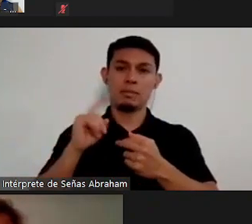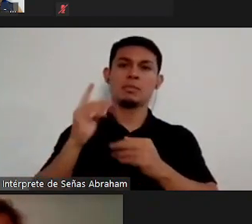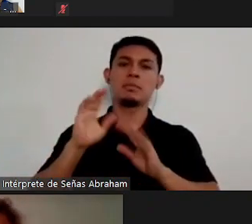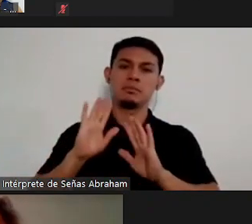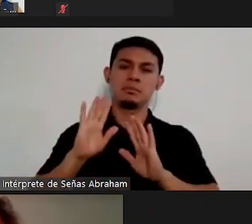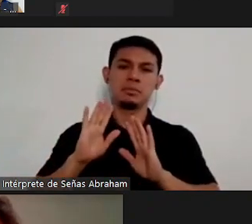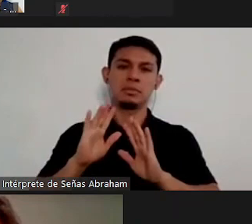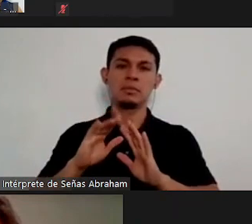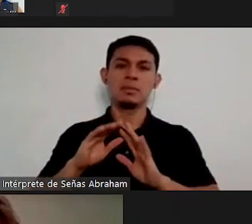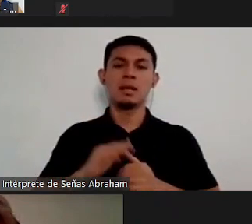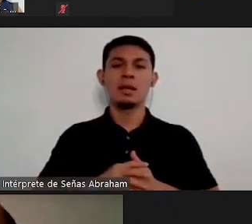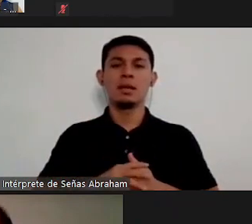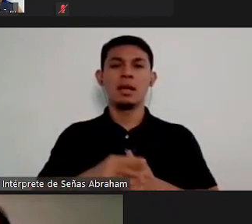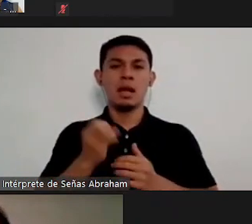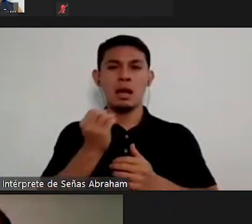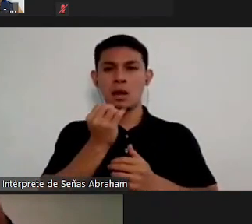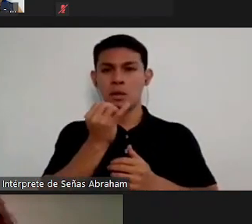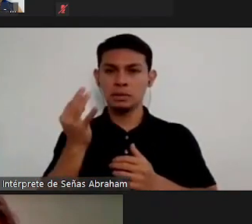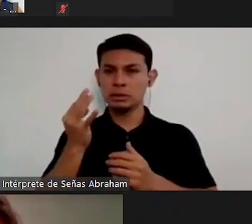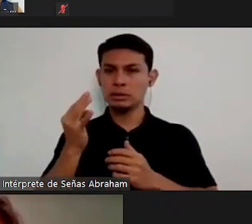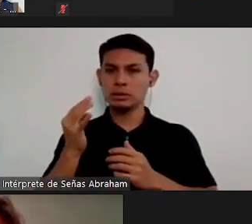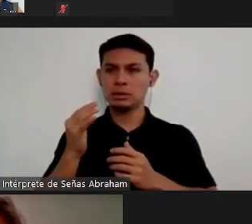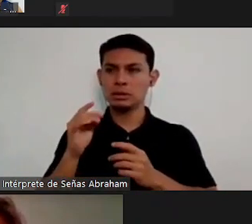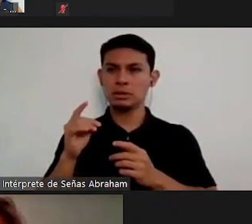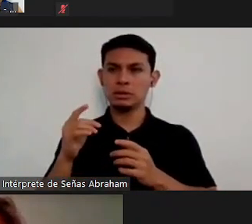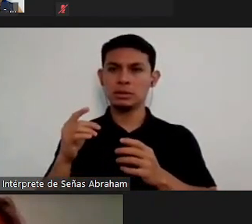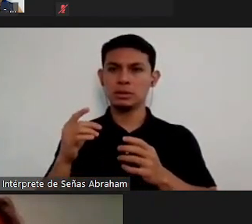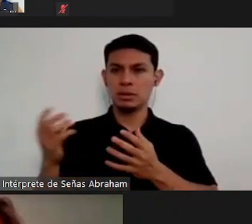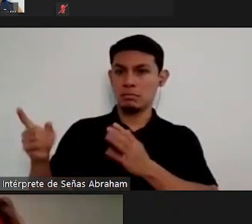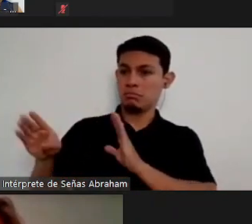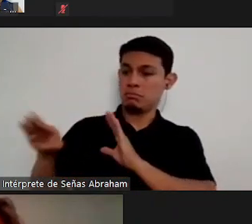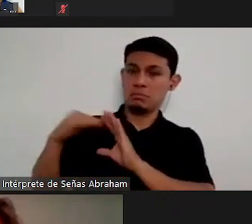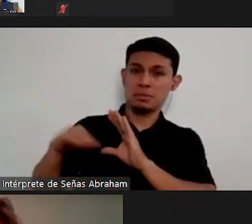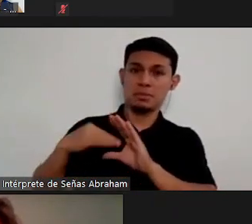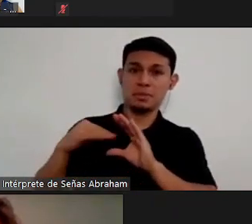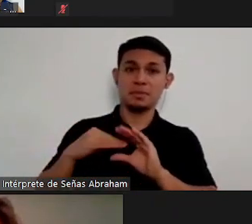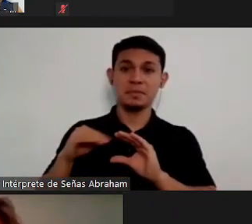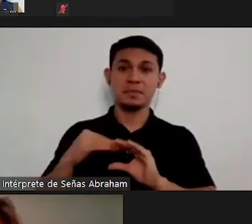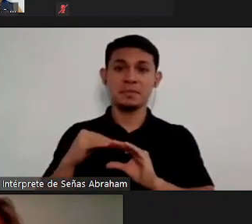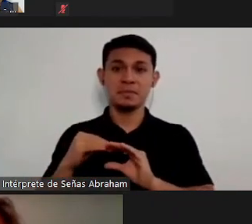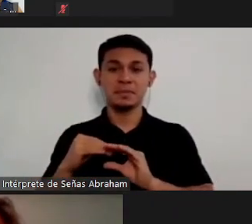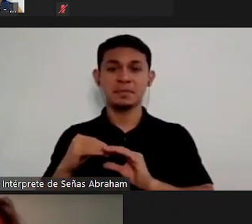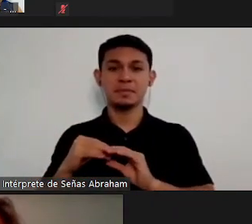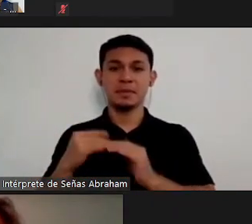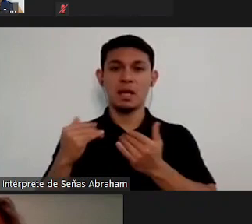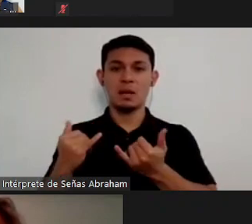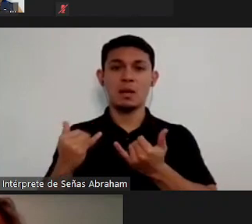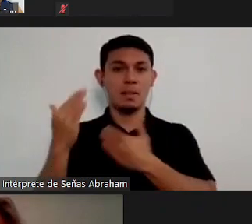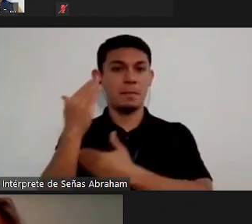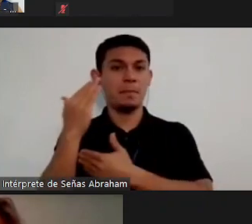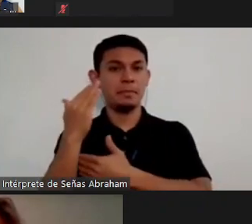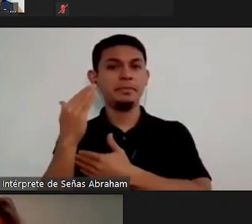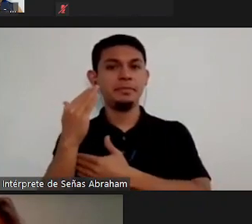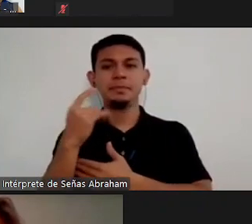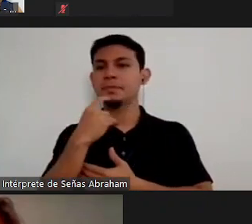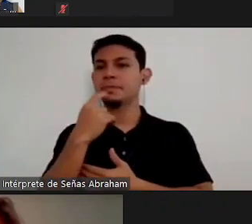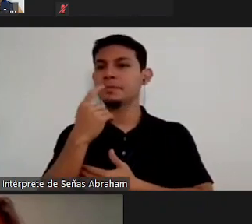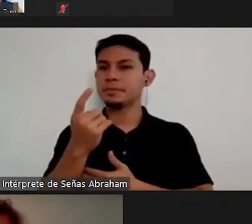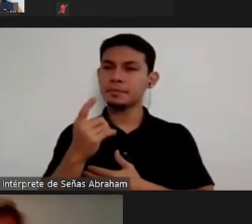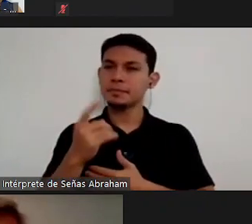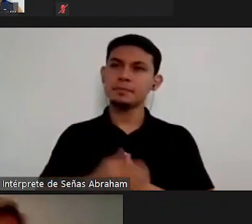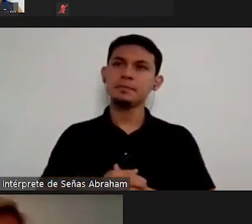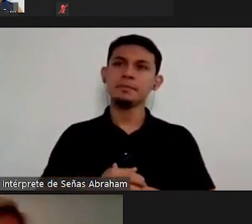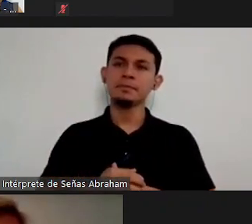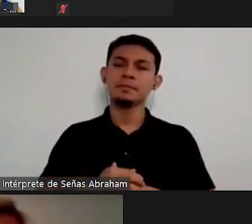of the answers to these first questions and then we also have some questions from the attendees